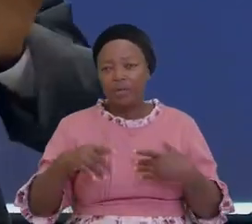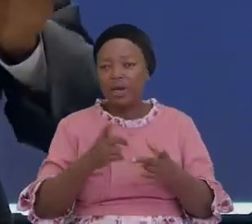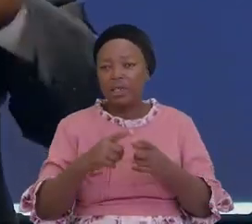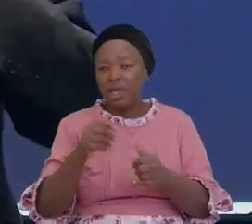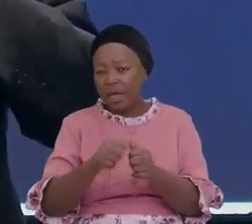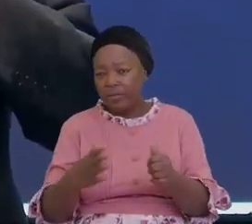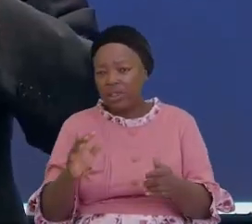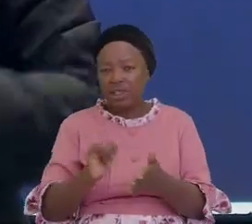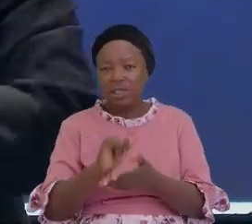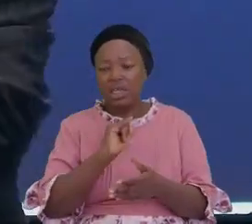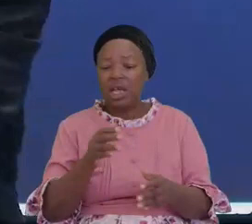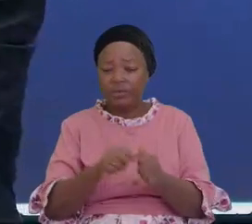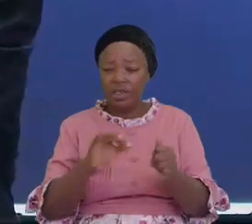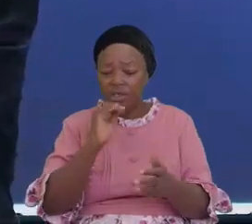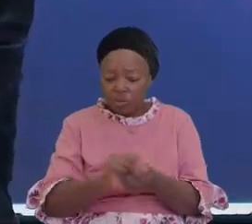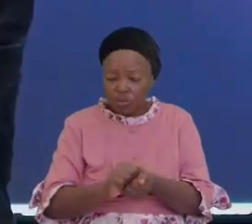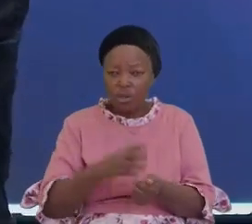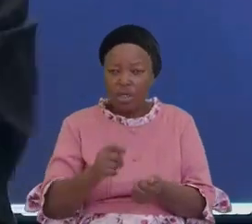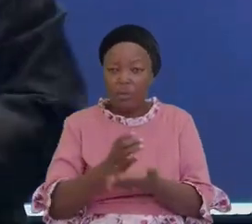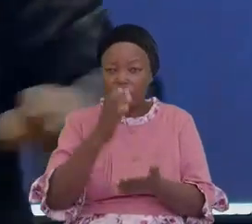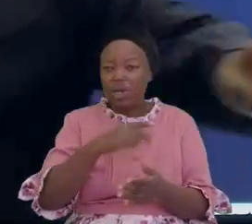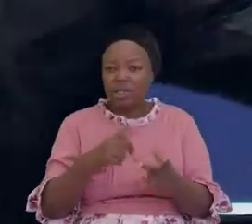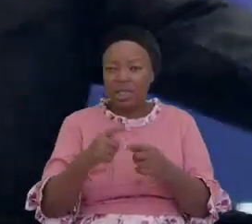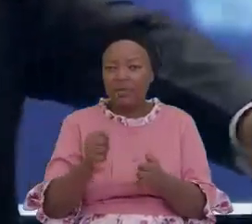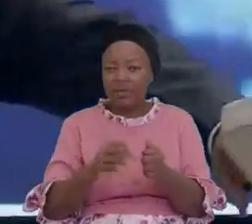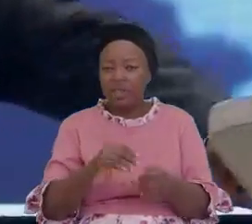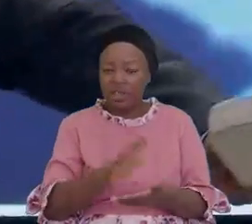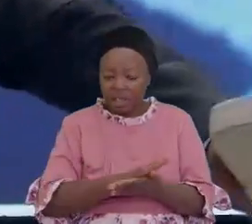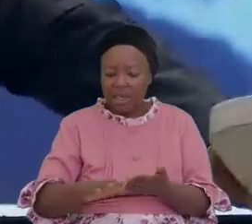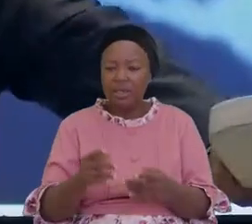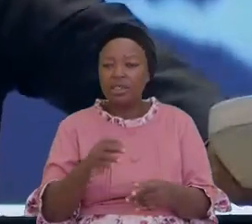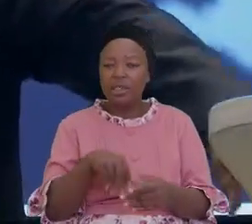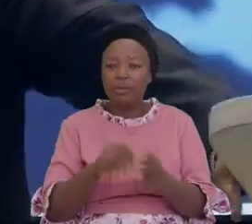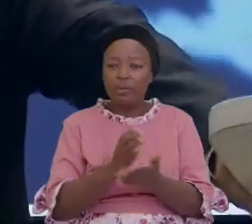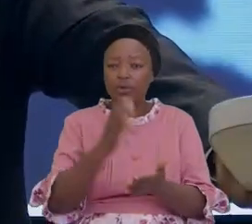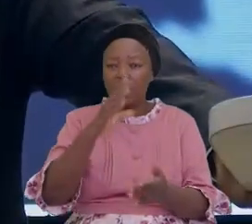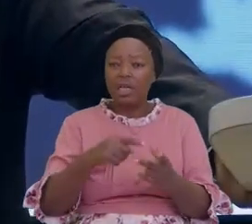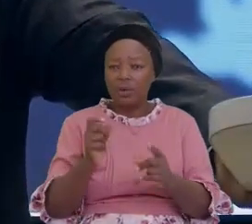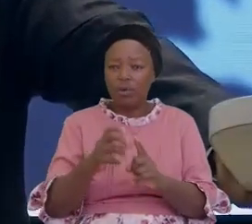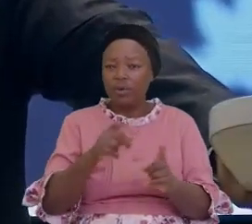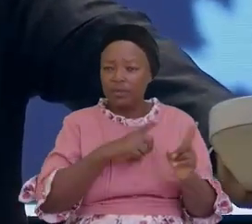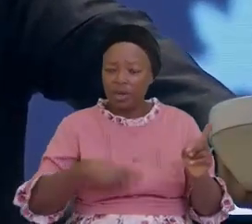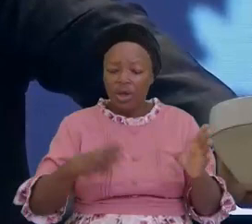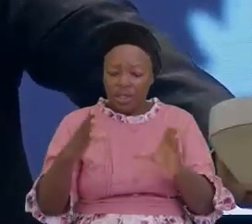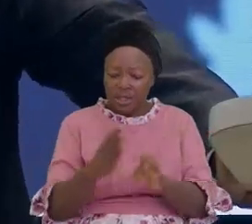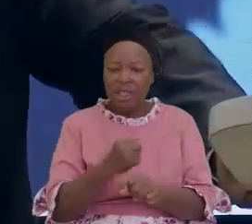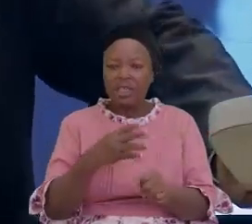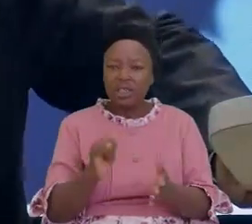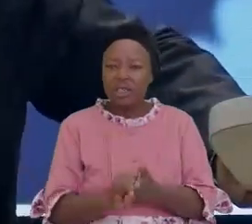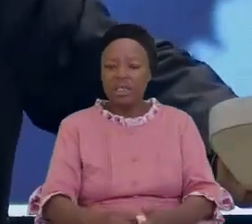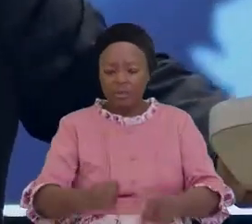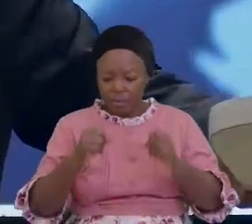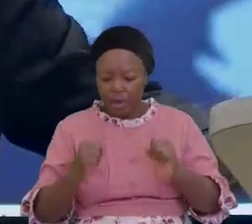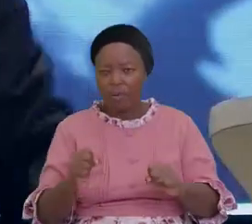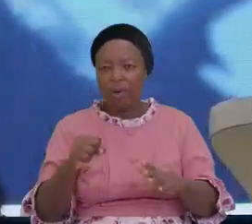is washed, your bottle. Everything is cleansed, your bottle. And the word of the Lord takes supremacy in your